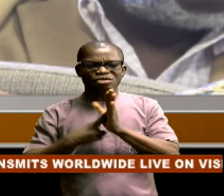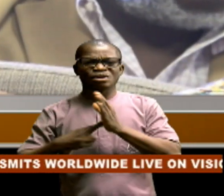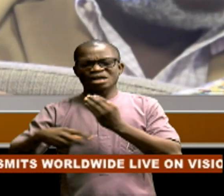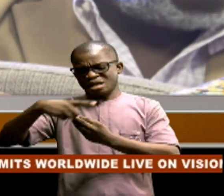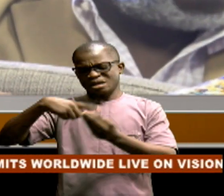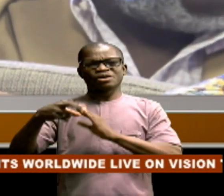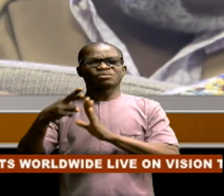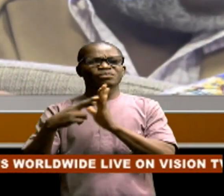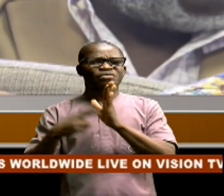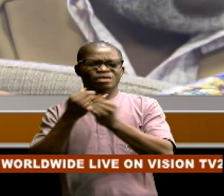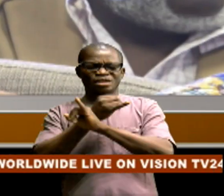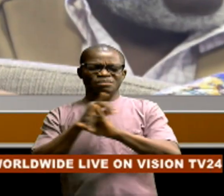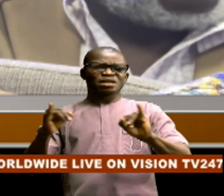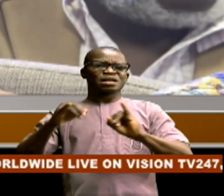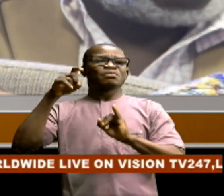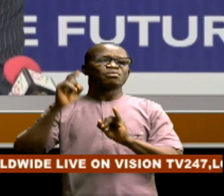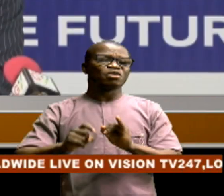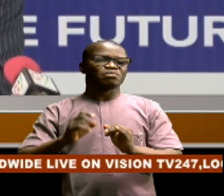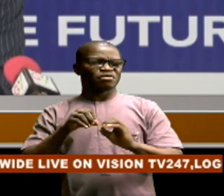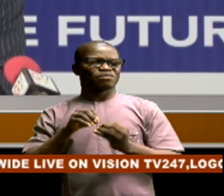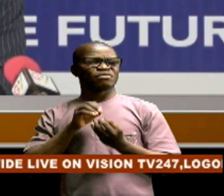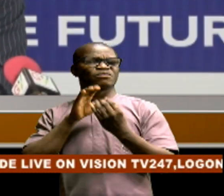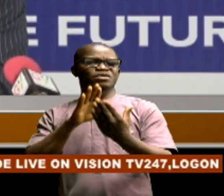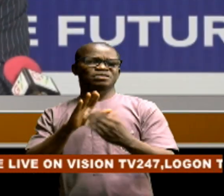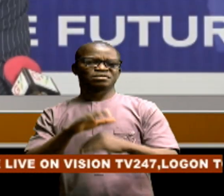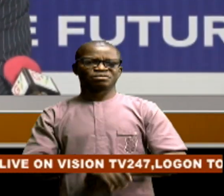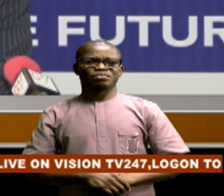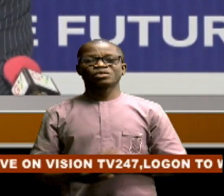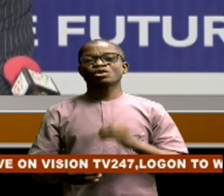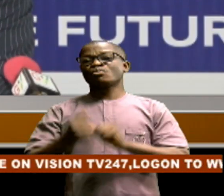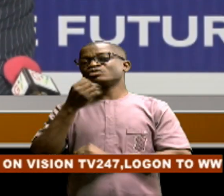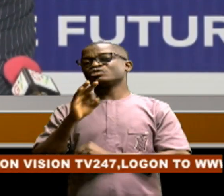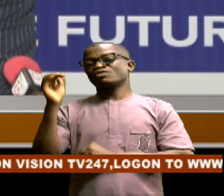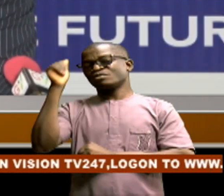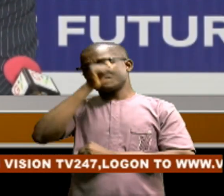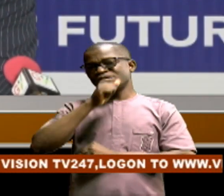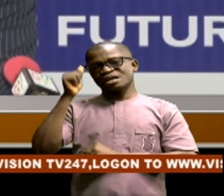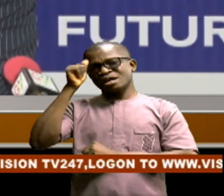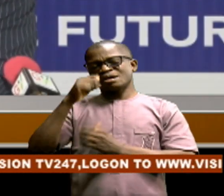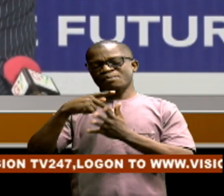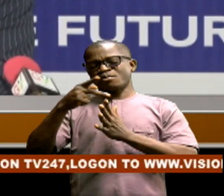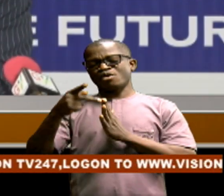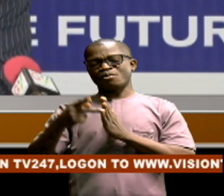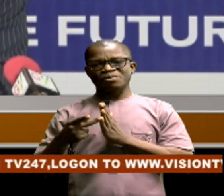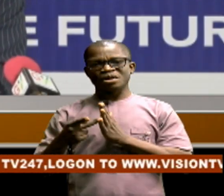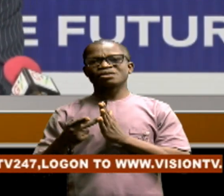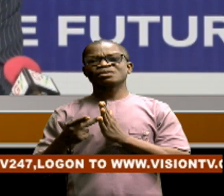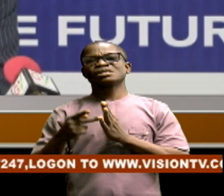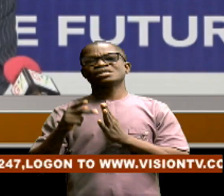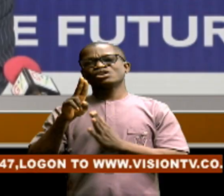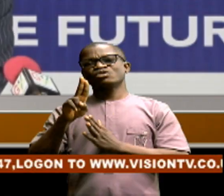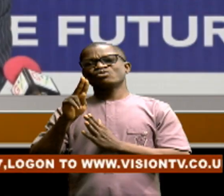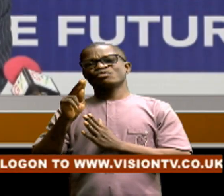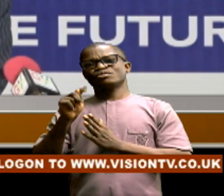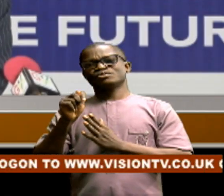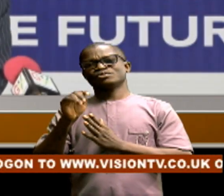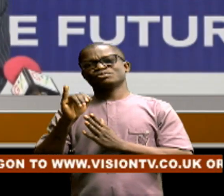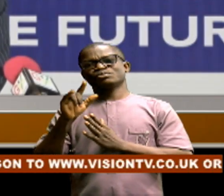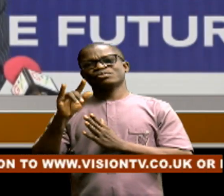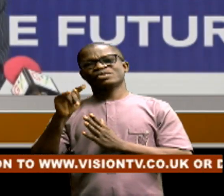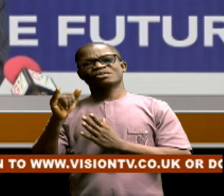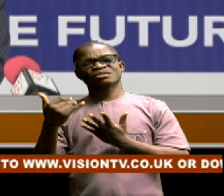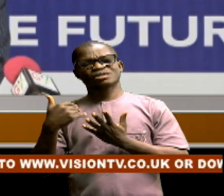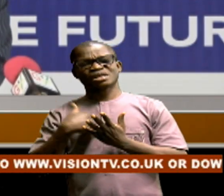regulatory independence should be tackled. Most of Africa's public utilities are in financial distress. They struggle to cover